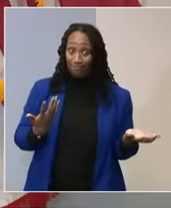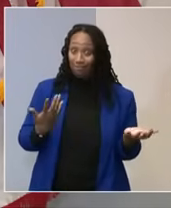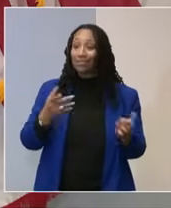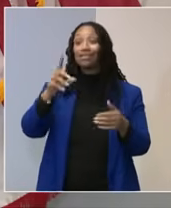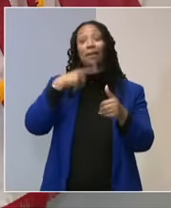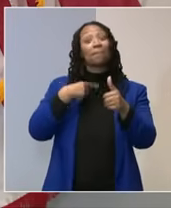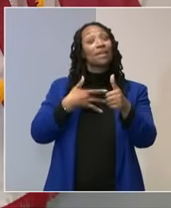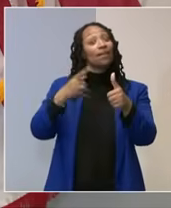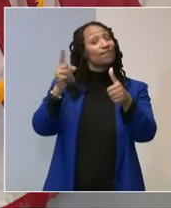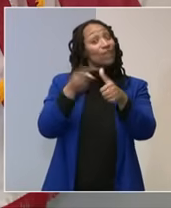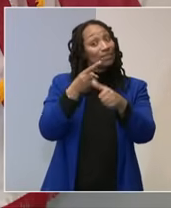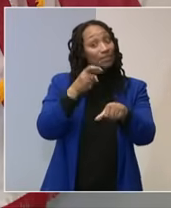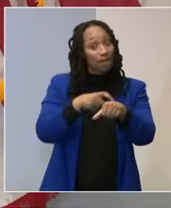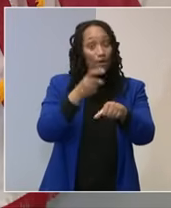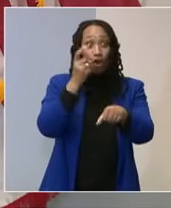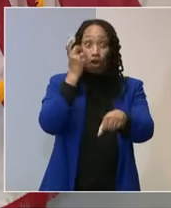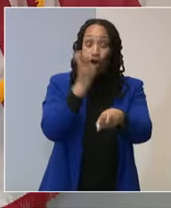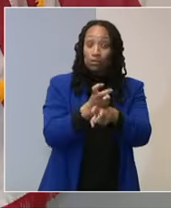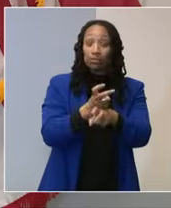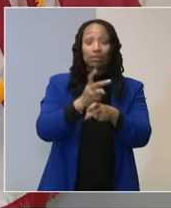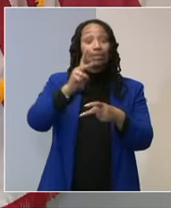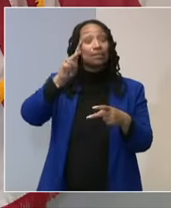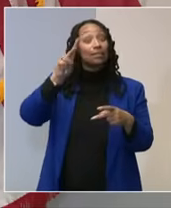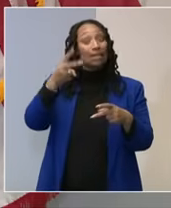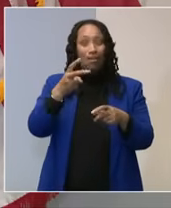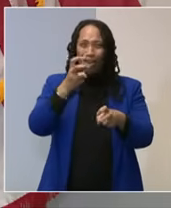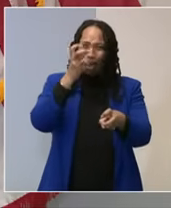hard. But it is,